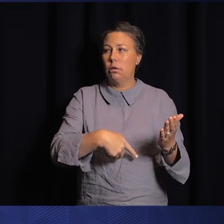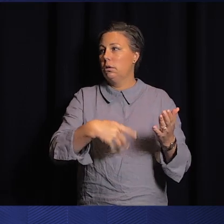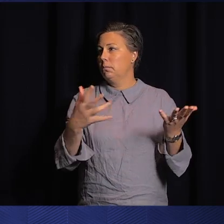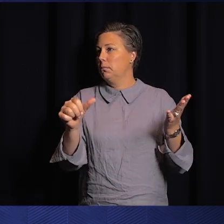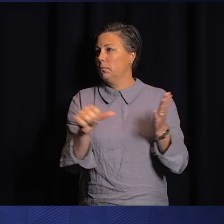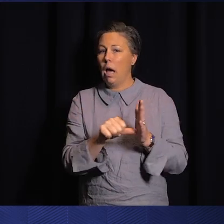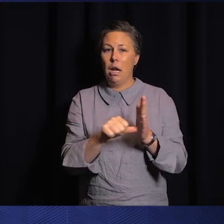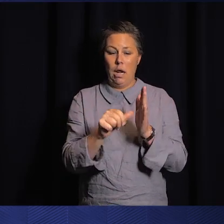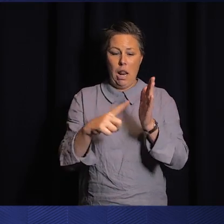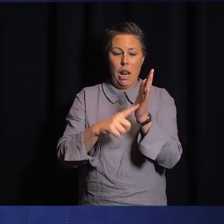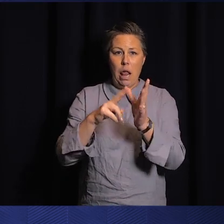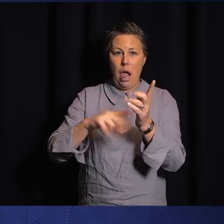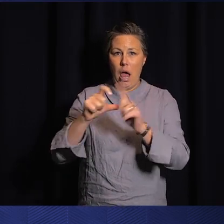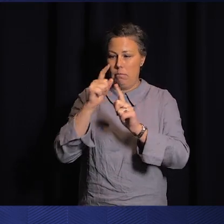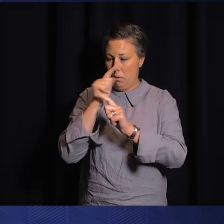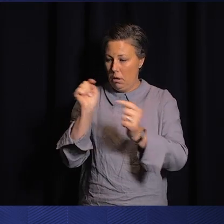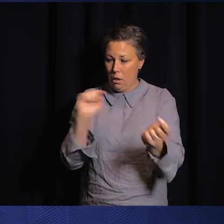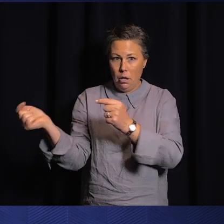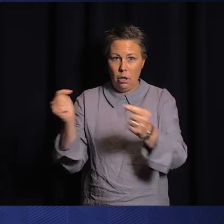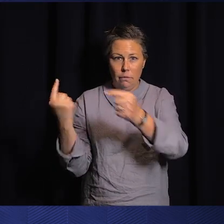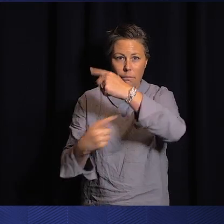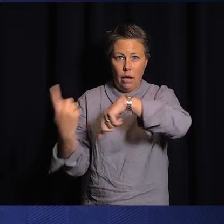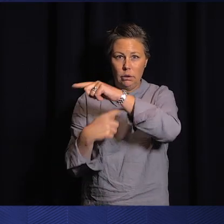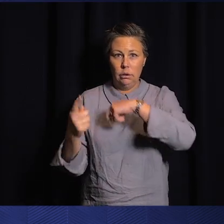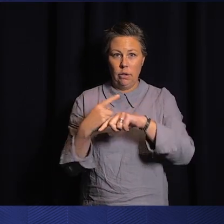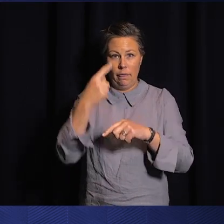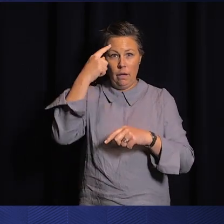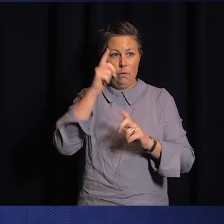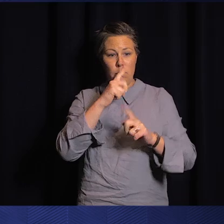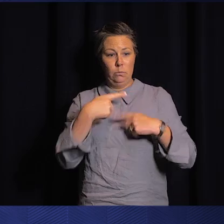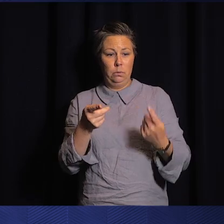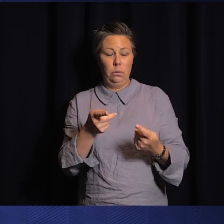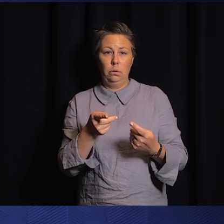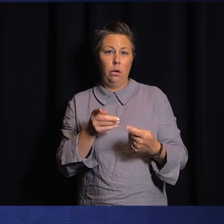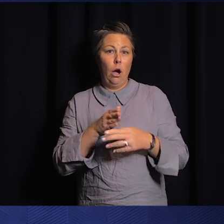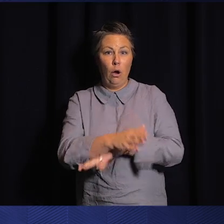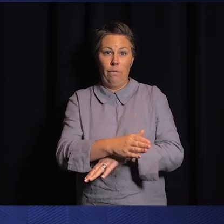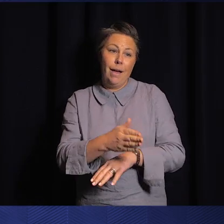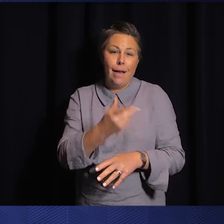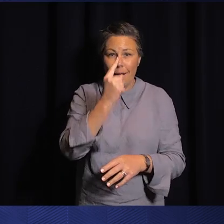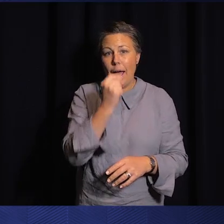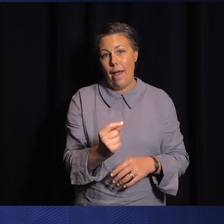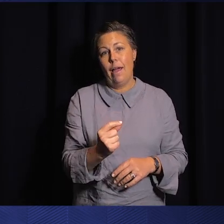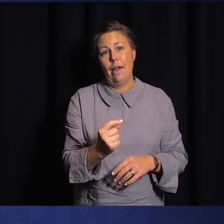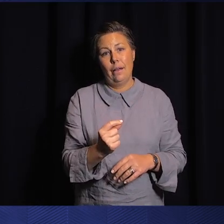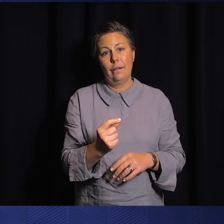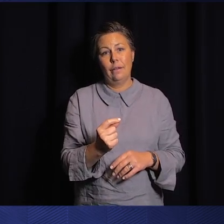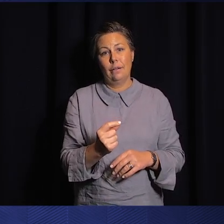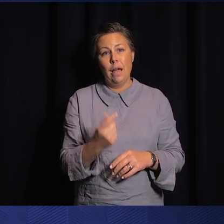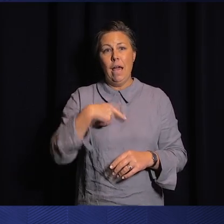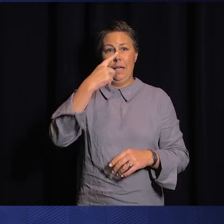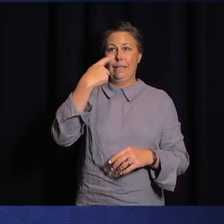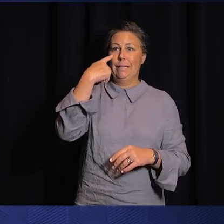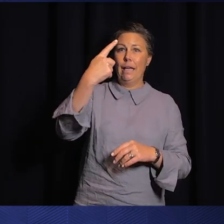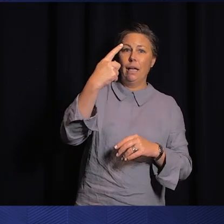and these things might seem intractable. But at the same time, and this is a lot of the work that the Raoul Wallenberg Institute is doing, we can translate some of